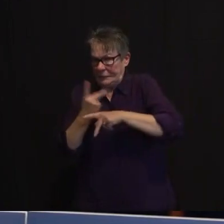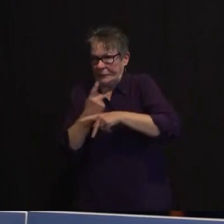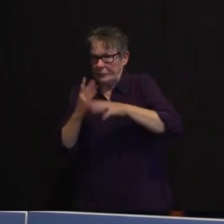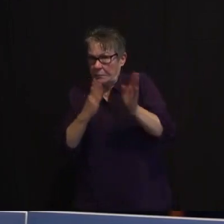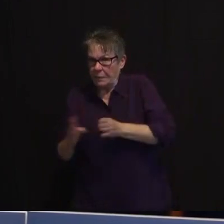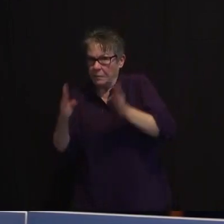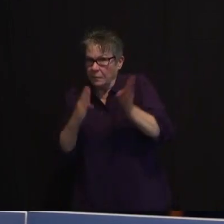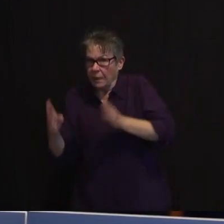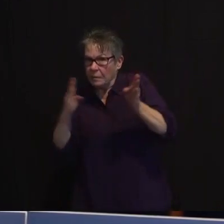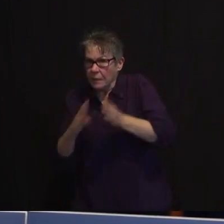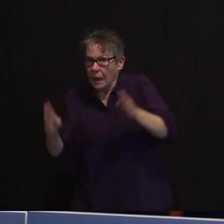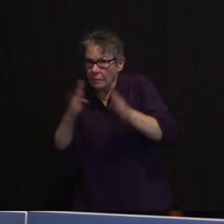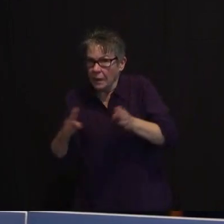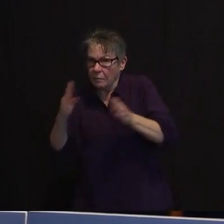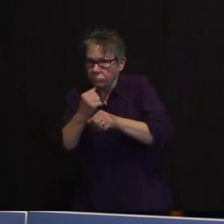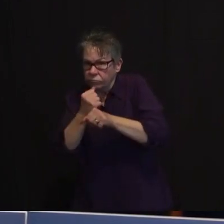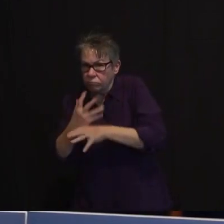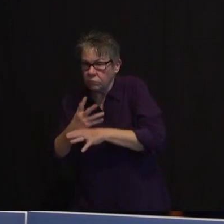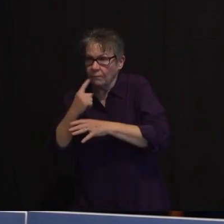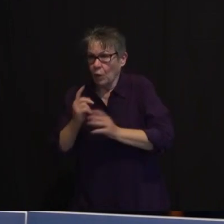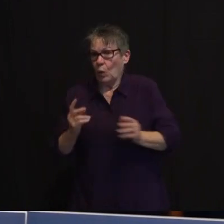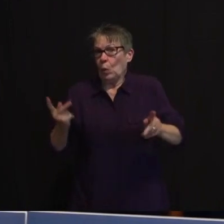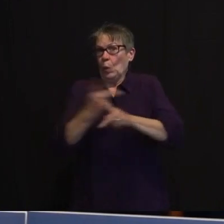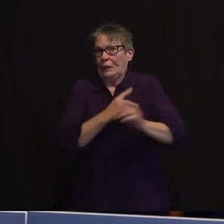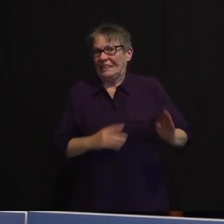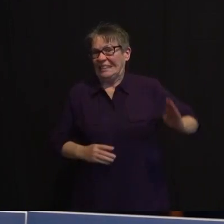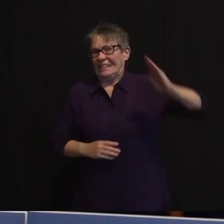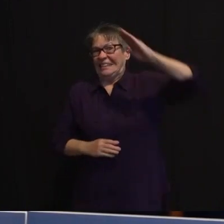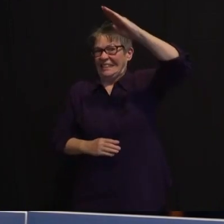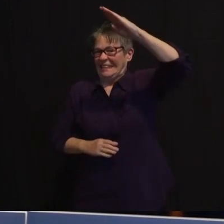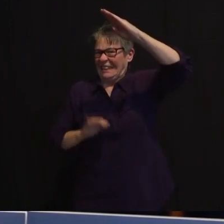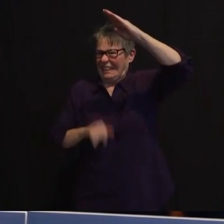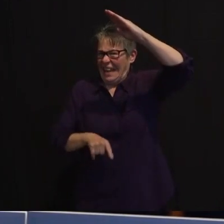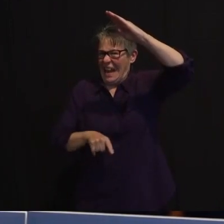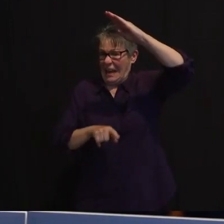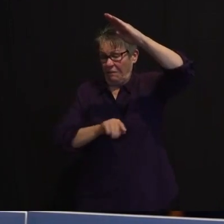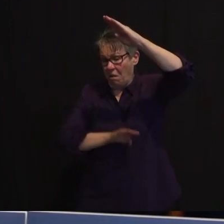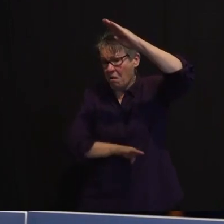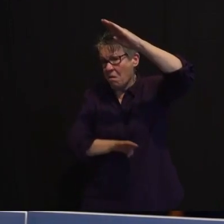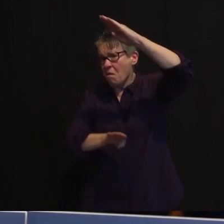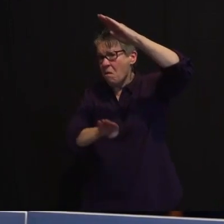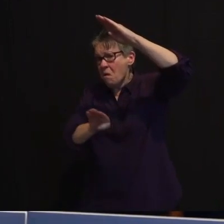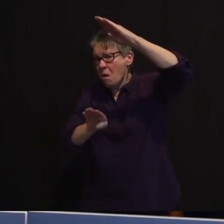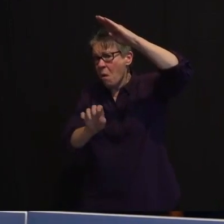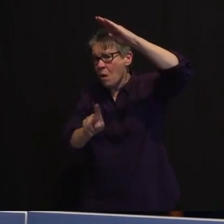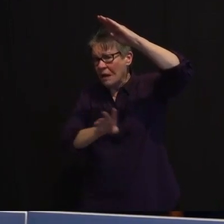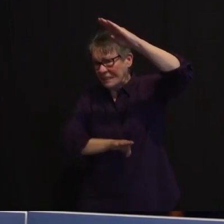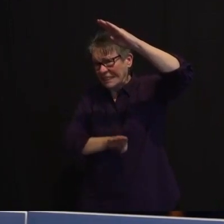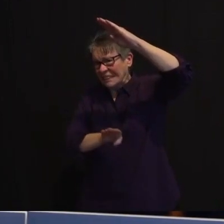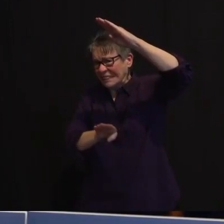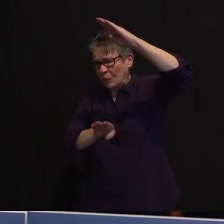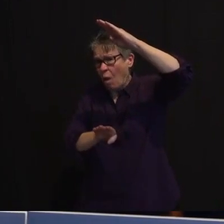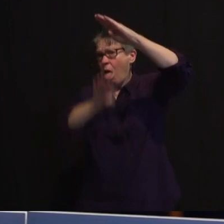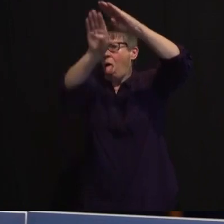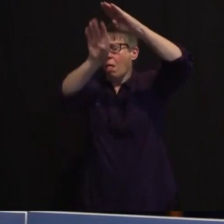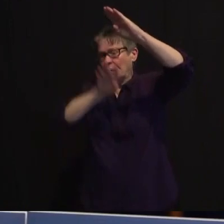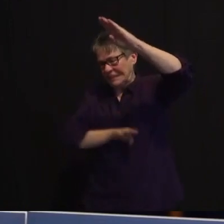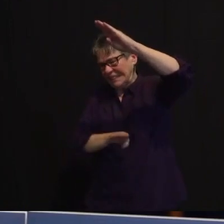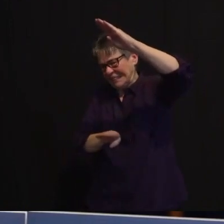is 36,000, with about actually 9,000 at critical care and